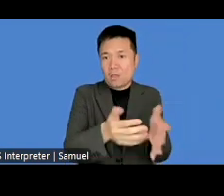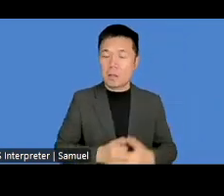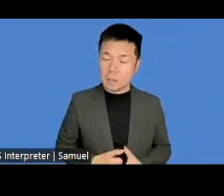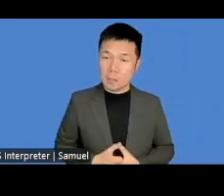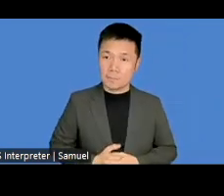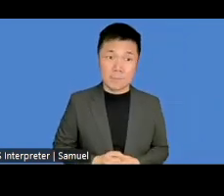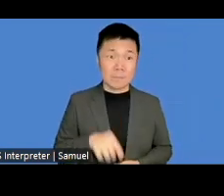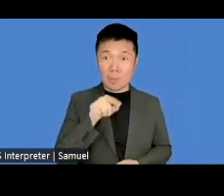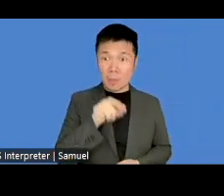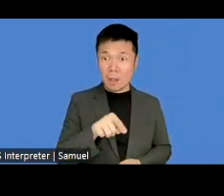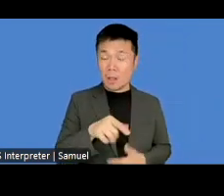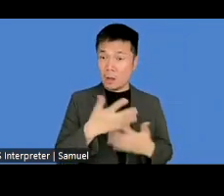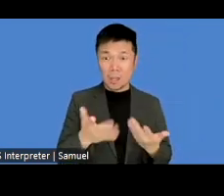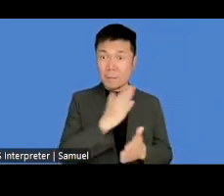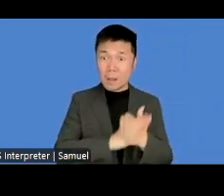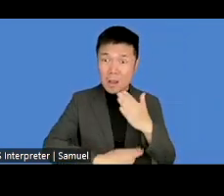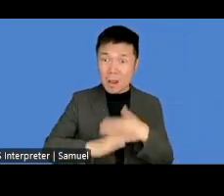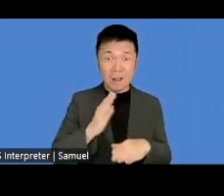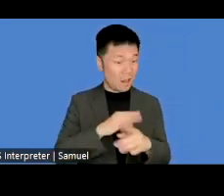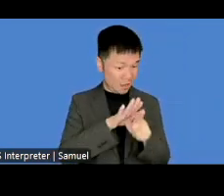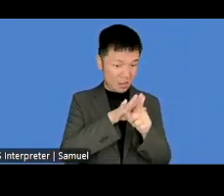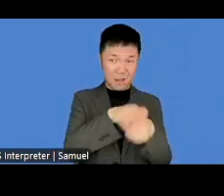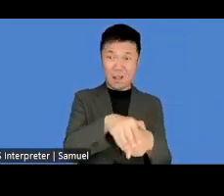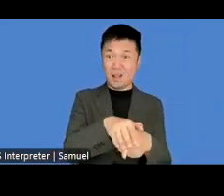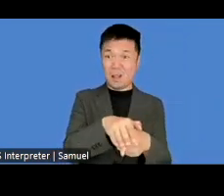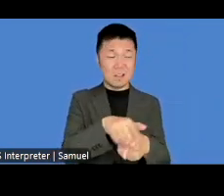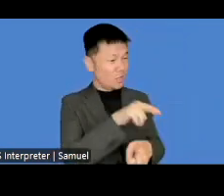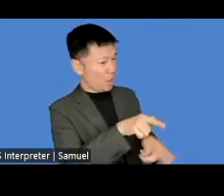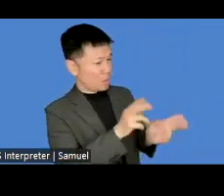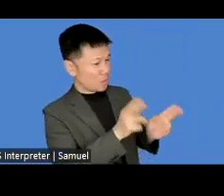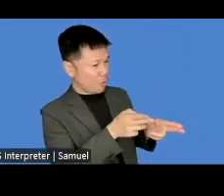with disabilities is being more discriminating than people without disabilities.